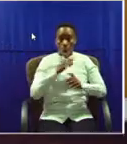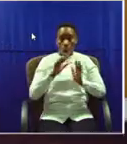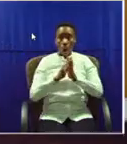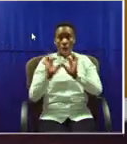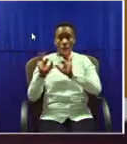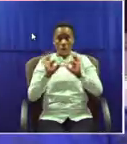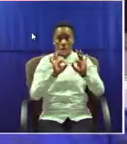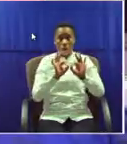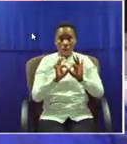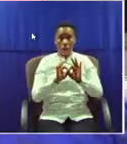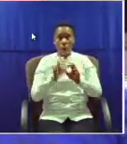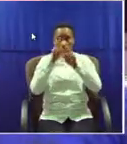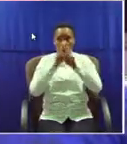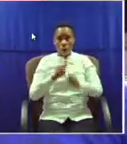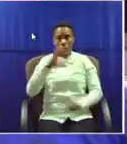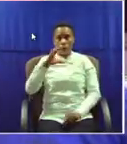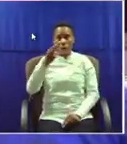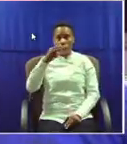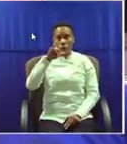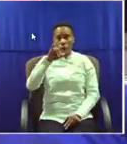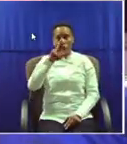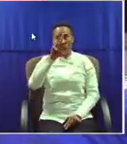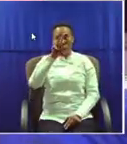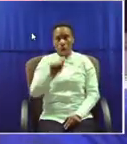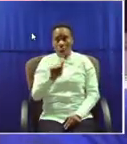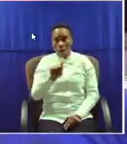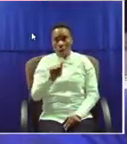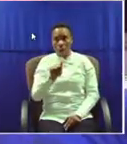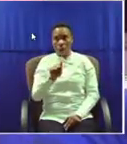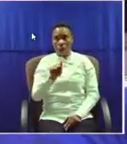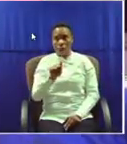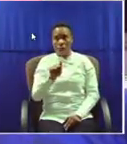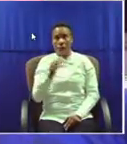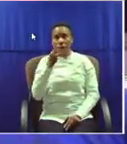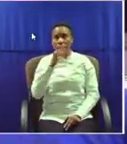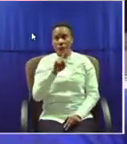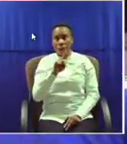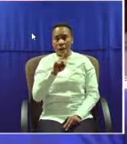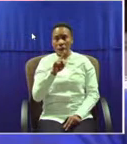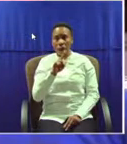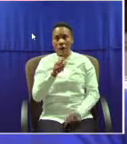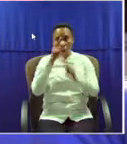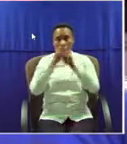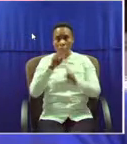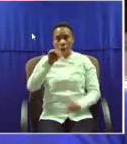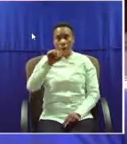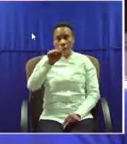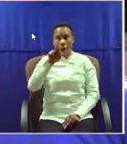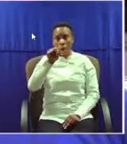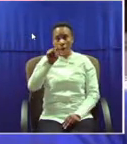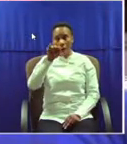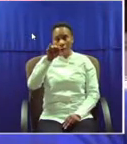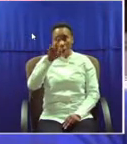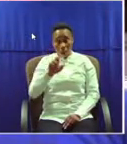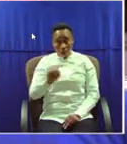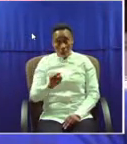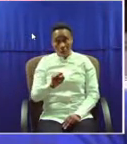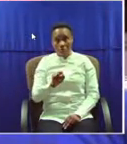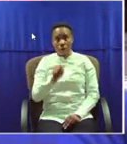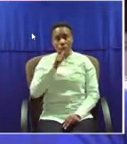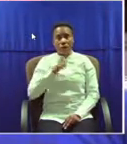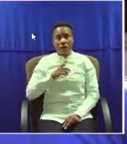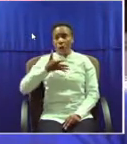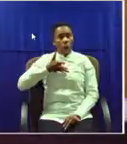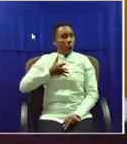Honorable Shirua, you said you won. Honorable Marae raised my attention to the fact that she does